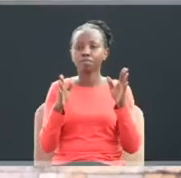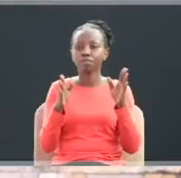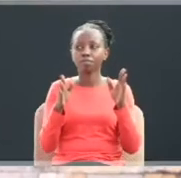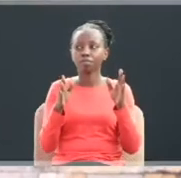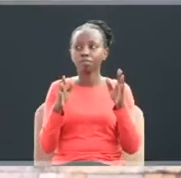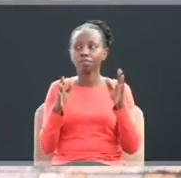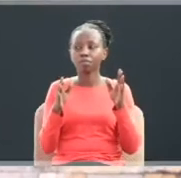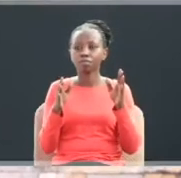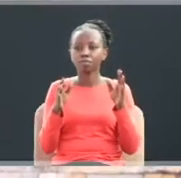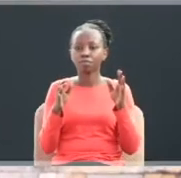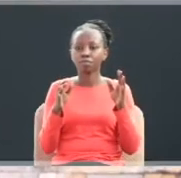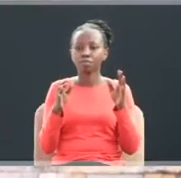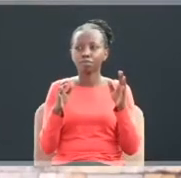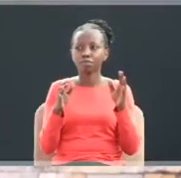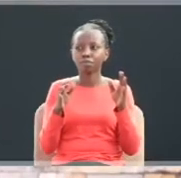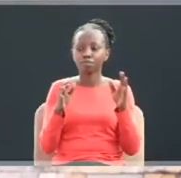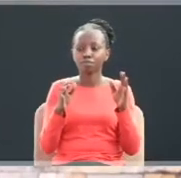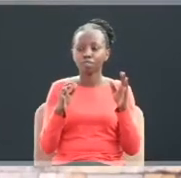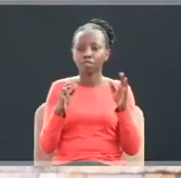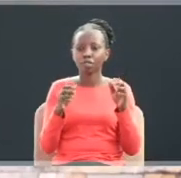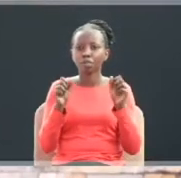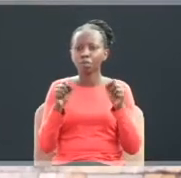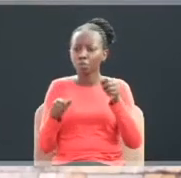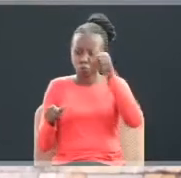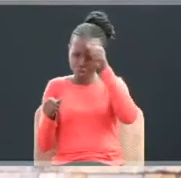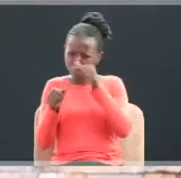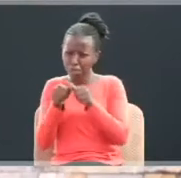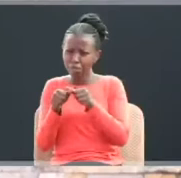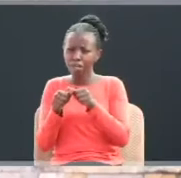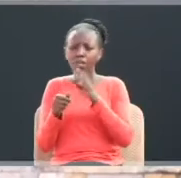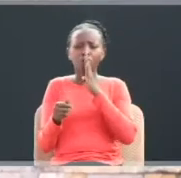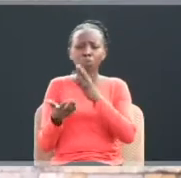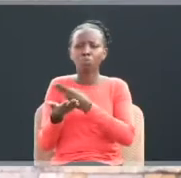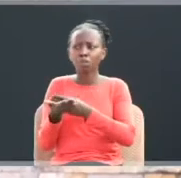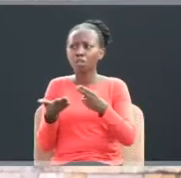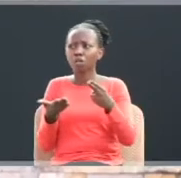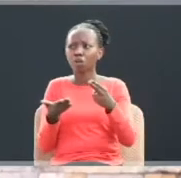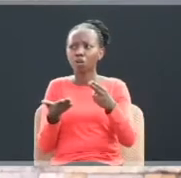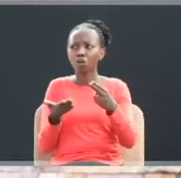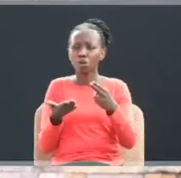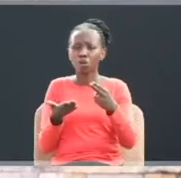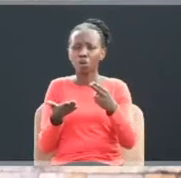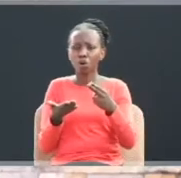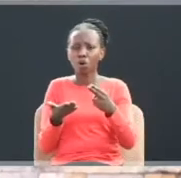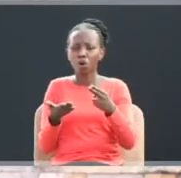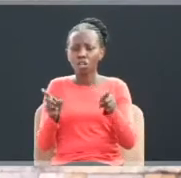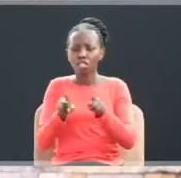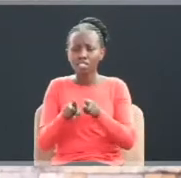If I can digress for a moment, remember, holiness is the all-encompassing attribute of God.